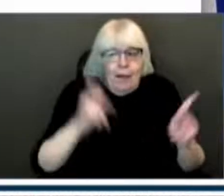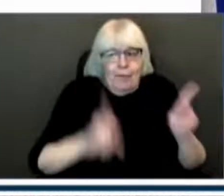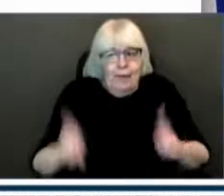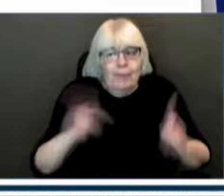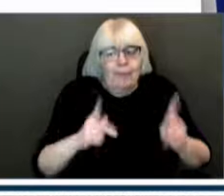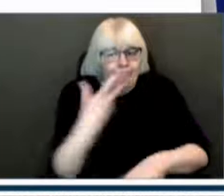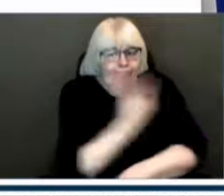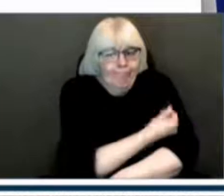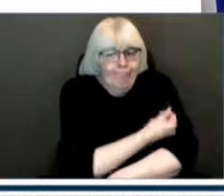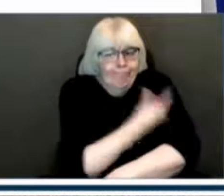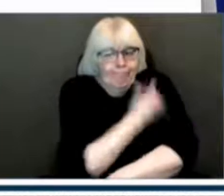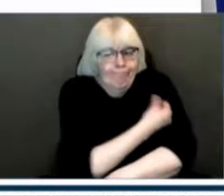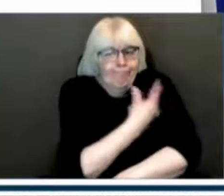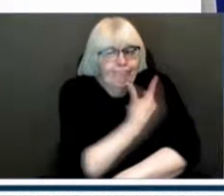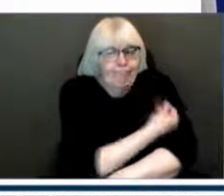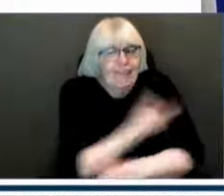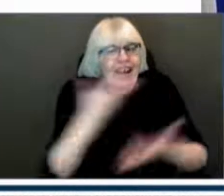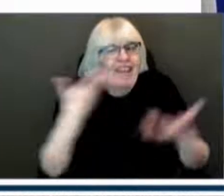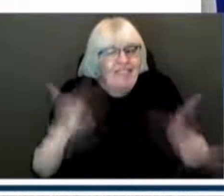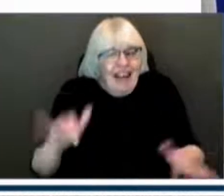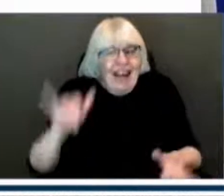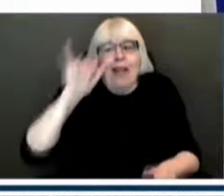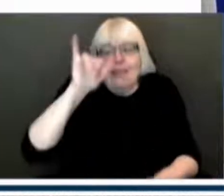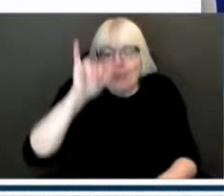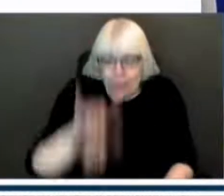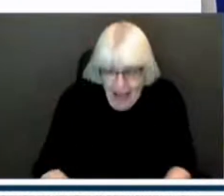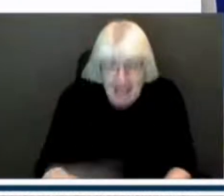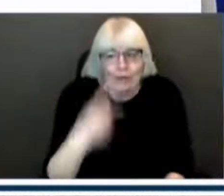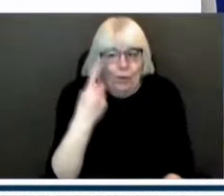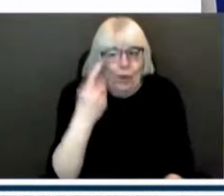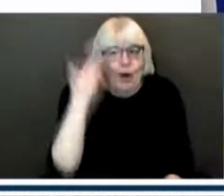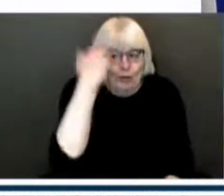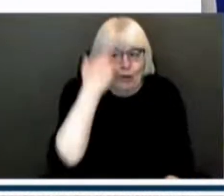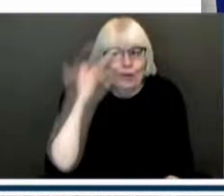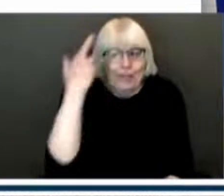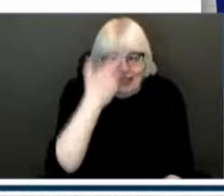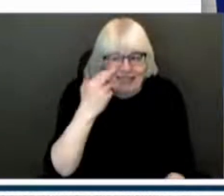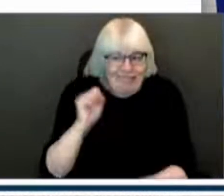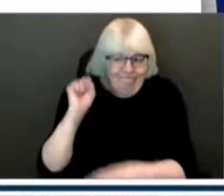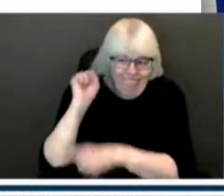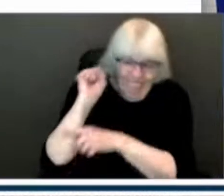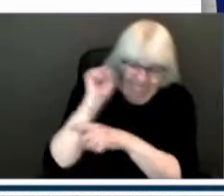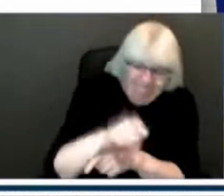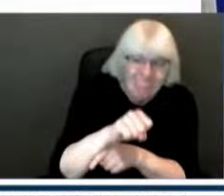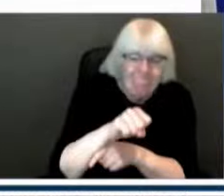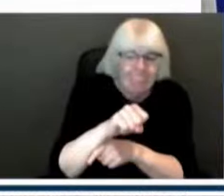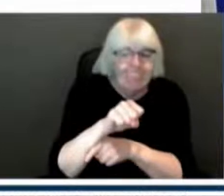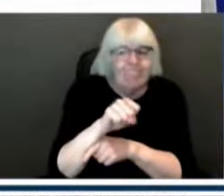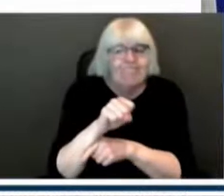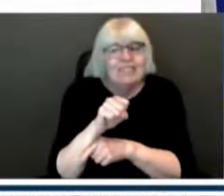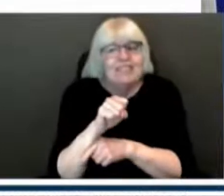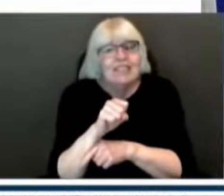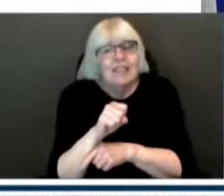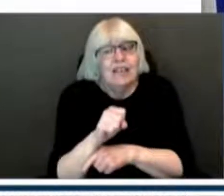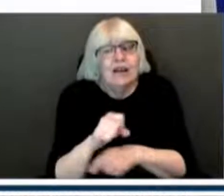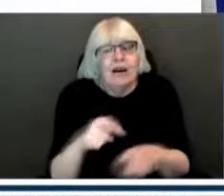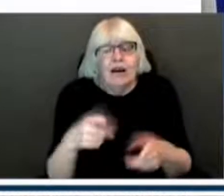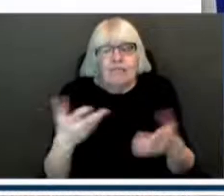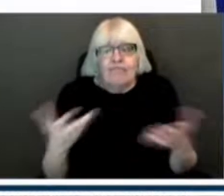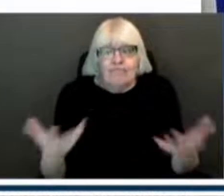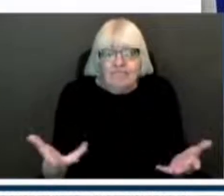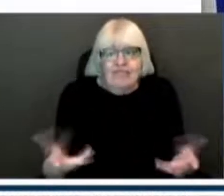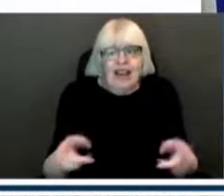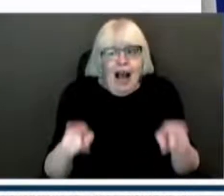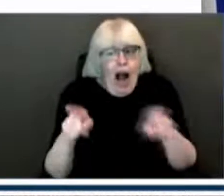the country in booster doses. These are not things to be ignored. It's also happening because we know the need to balance between